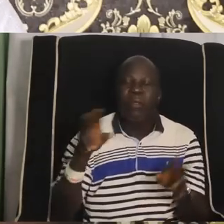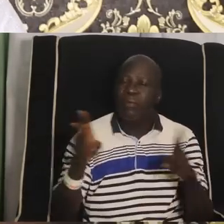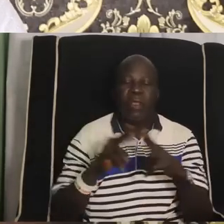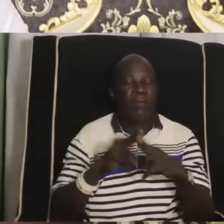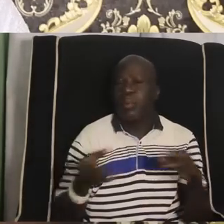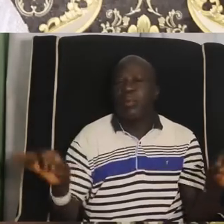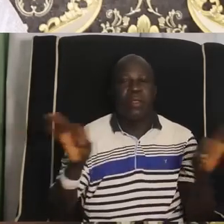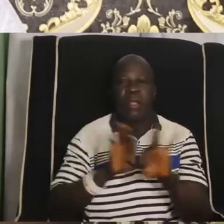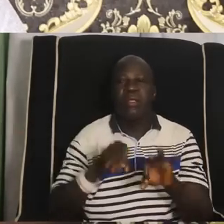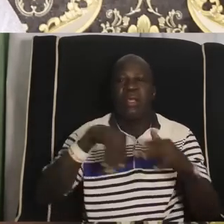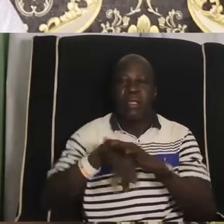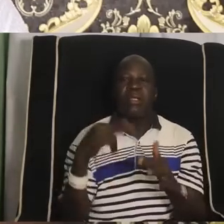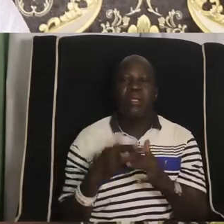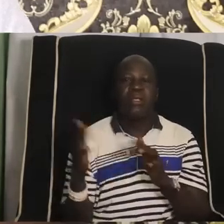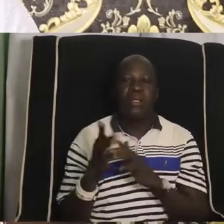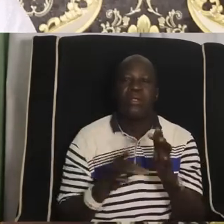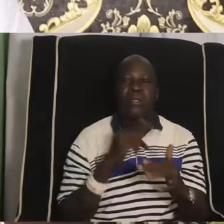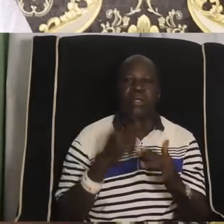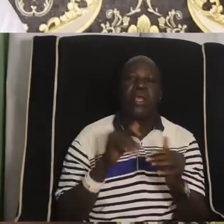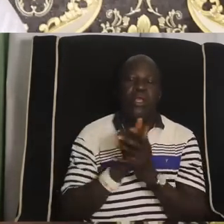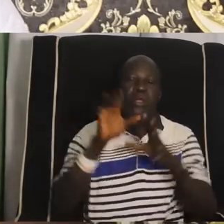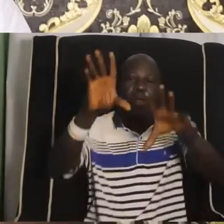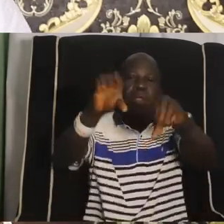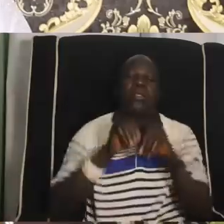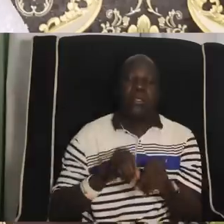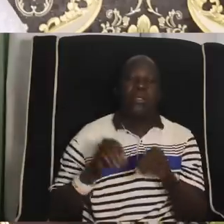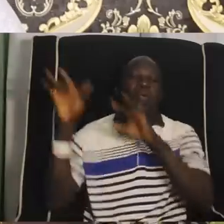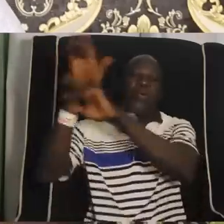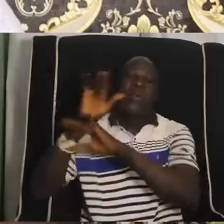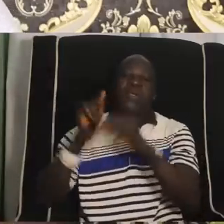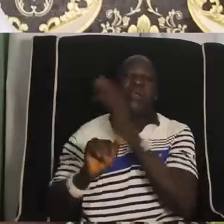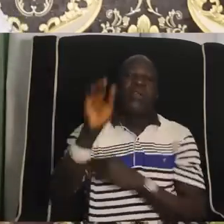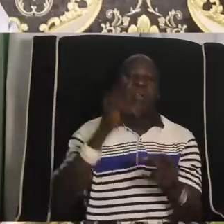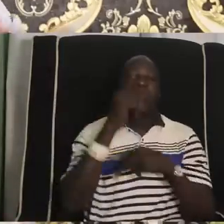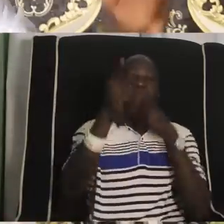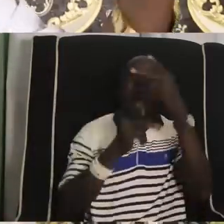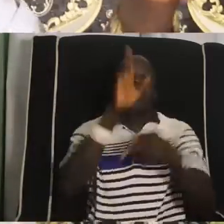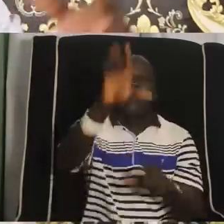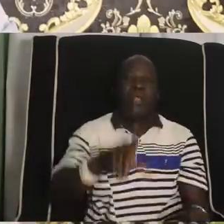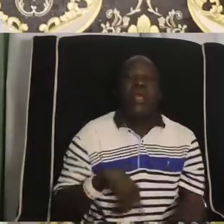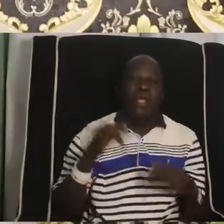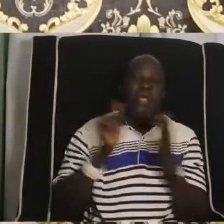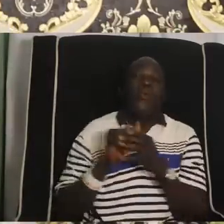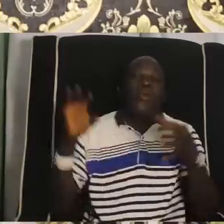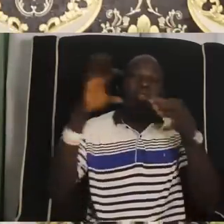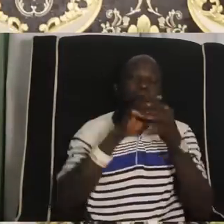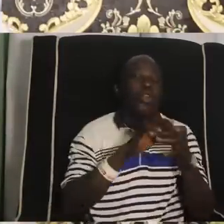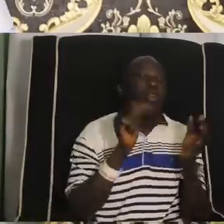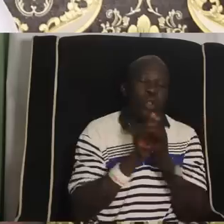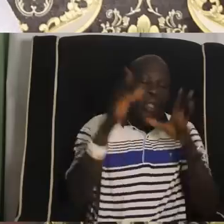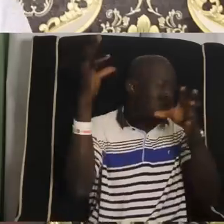pupo. It's very important. O Jesus. O Maria anuba. Amen. Wa bi aye. Amen. Awon wa darapo wa gbo awon